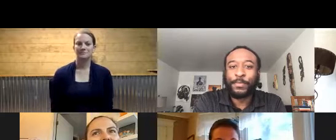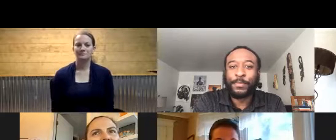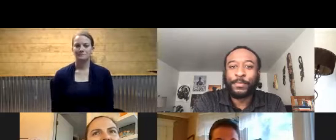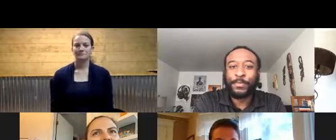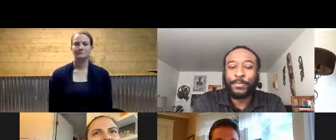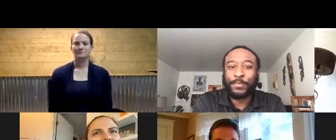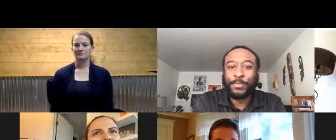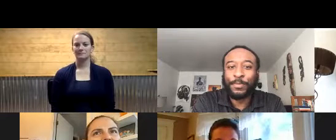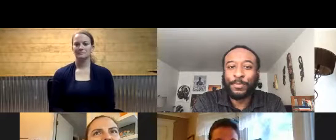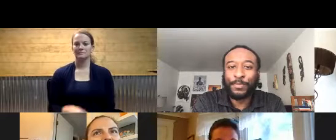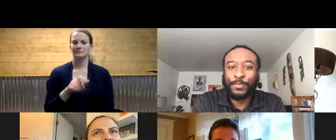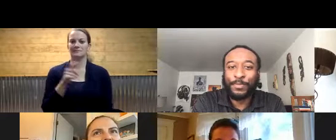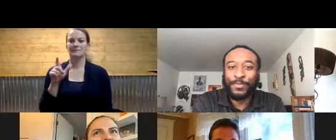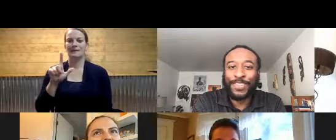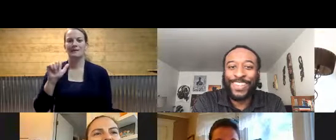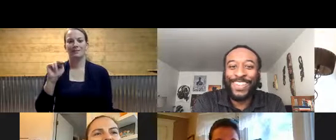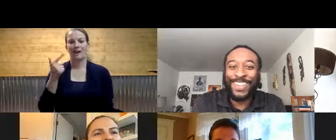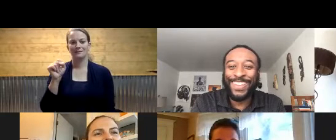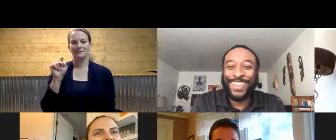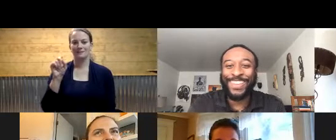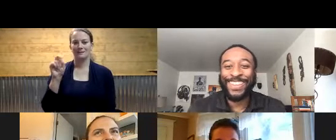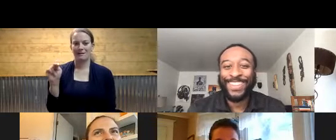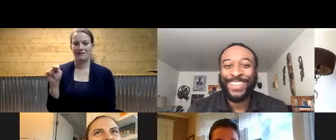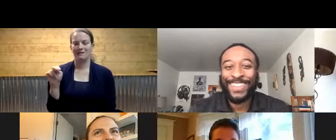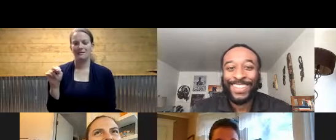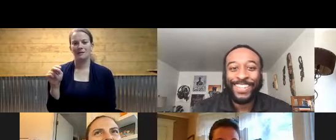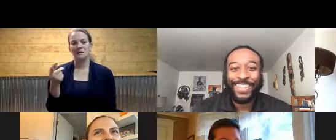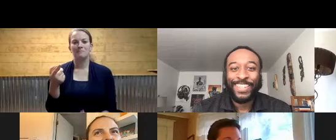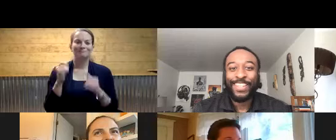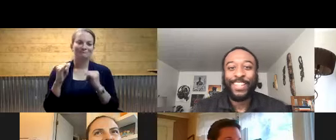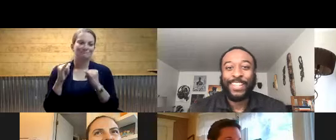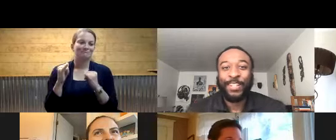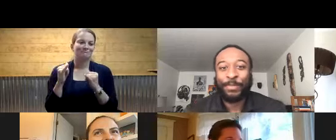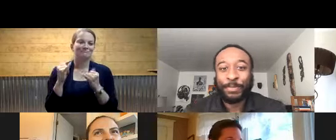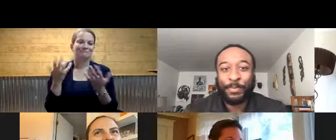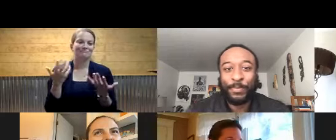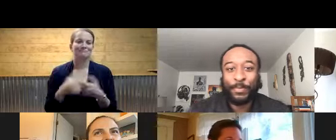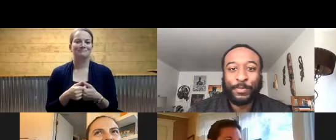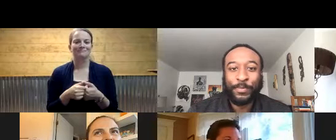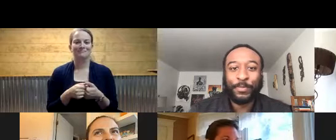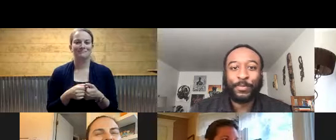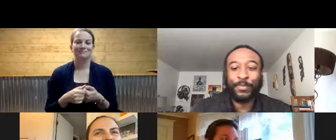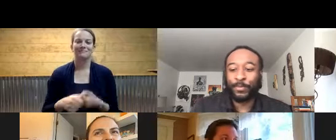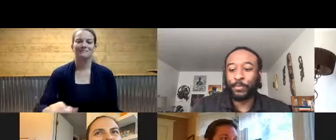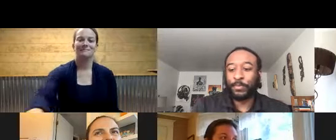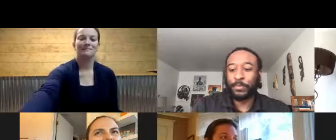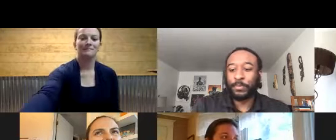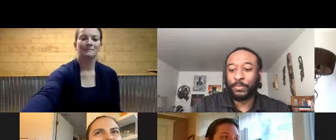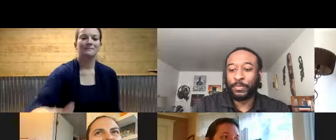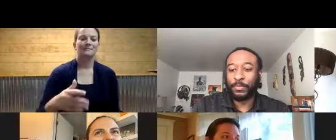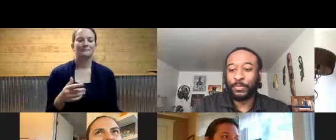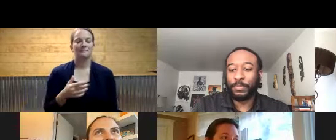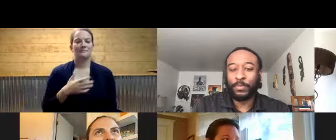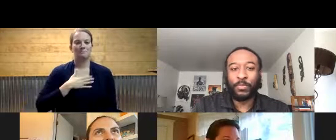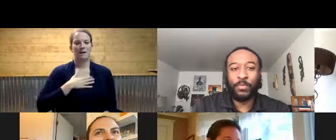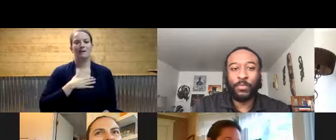I think they both stole my words away, but it's pretty much the same. Similar, well, same experience from childhood as